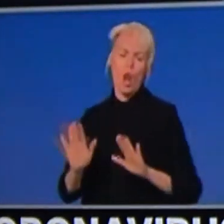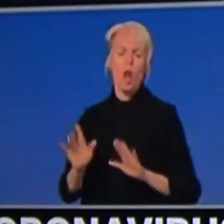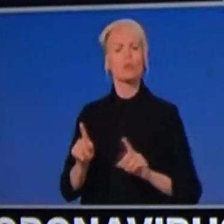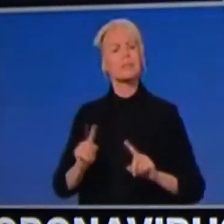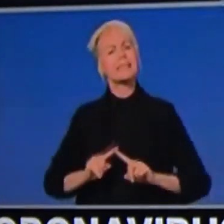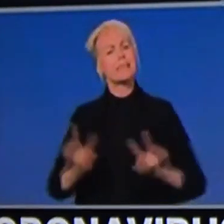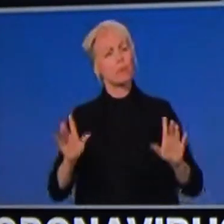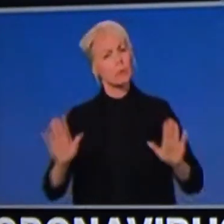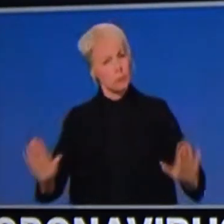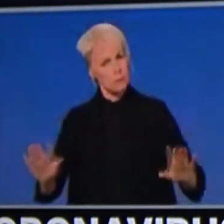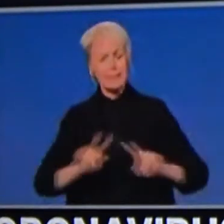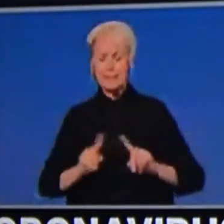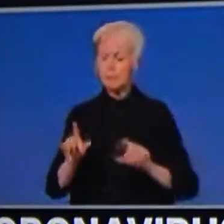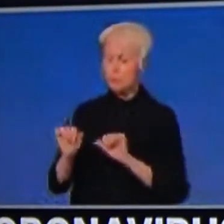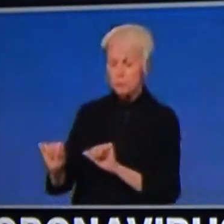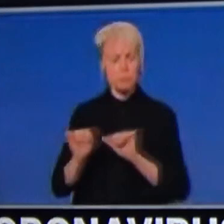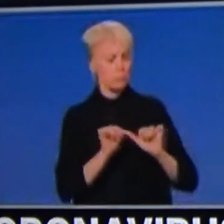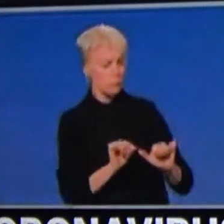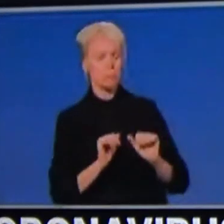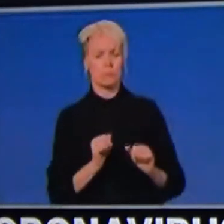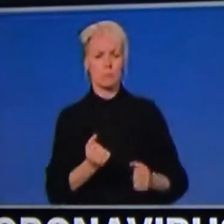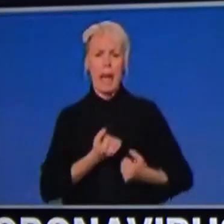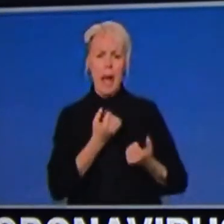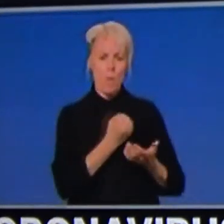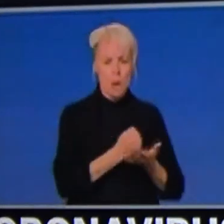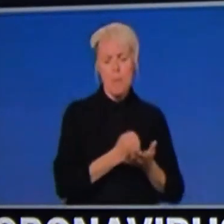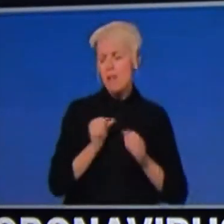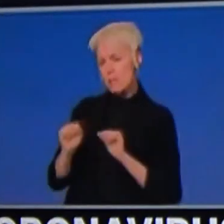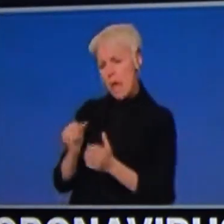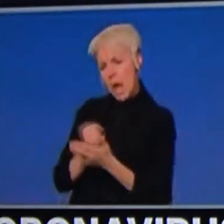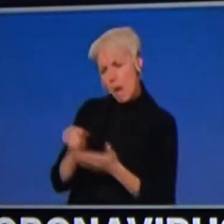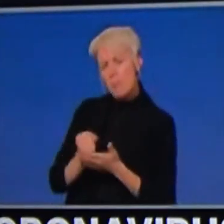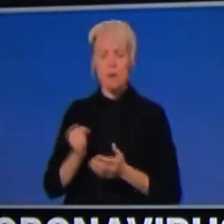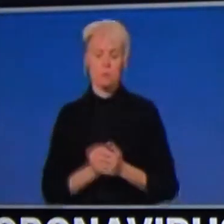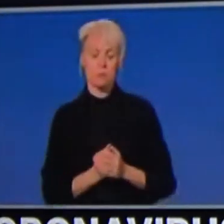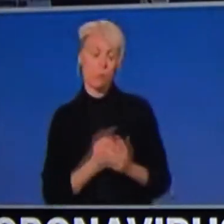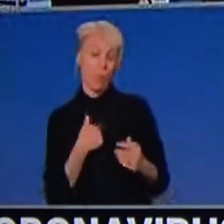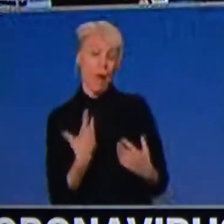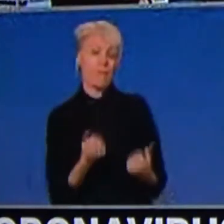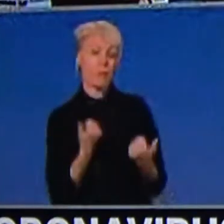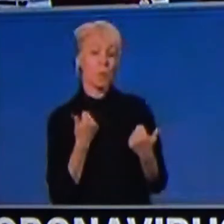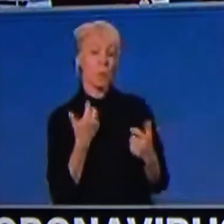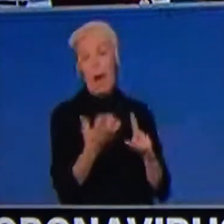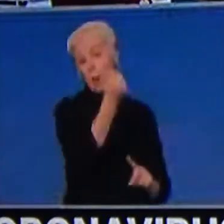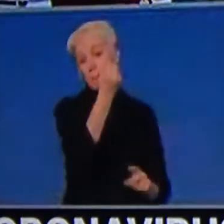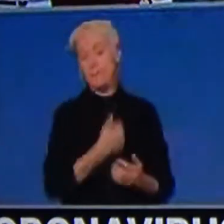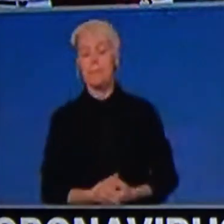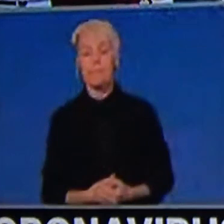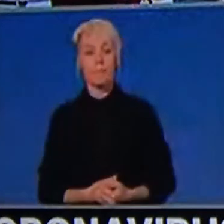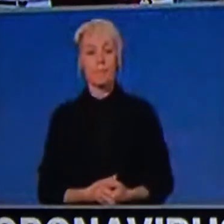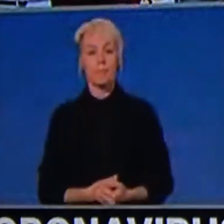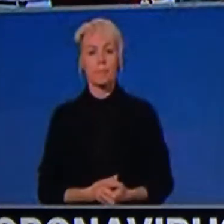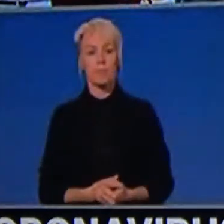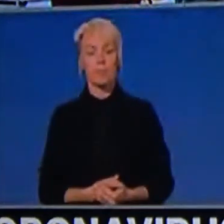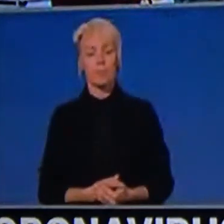different practices, where we pitched it has managed to get as good, if not a better outcome. Yep. Prime Minister, will the